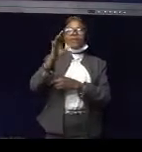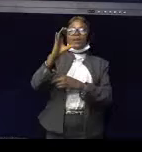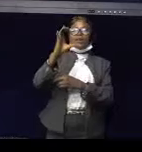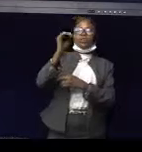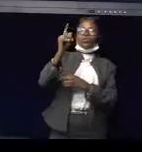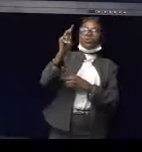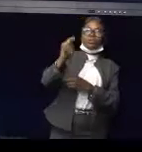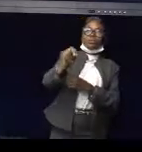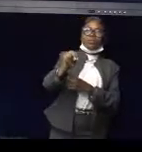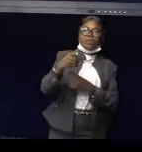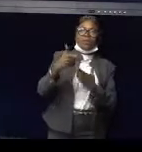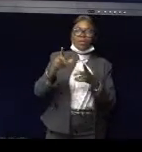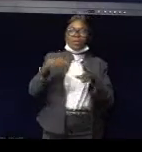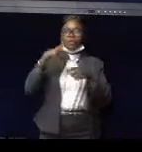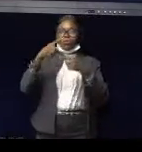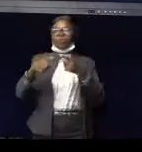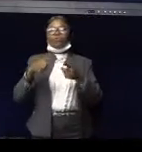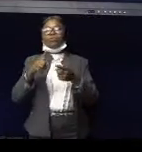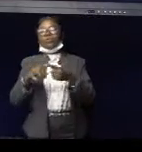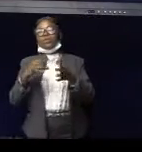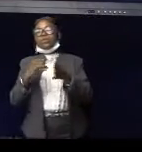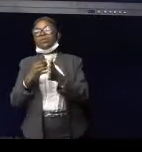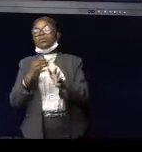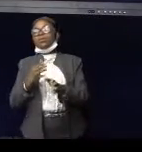just go right into it.